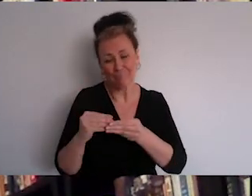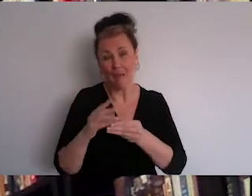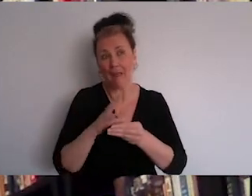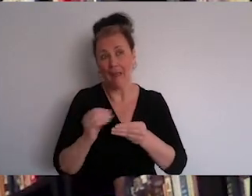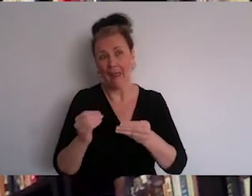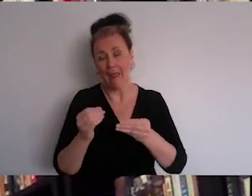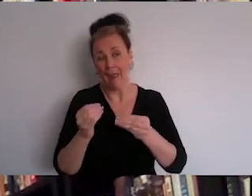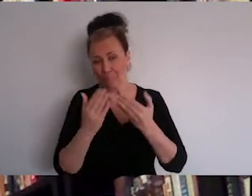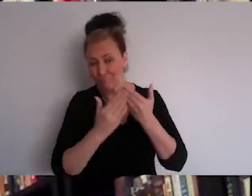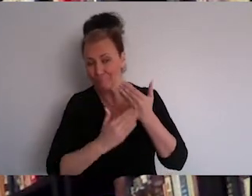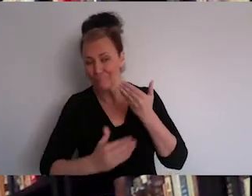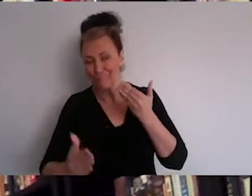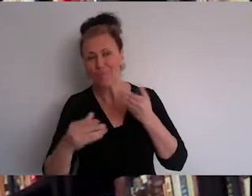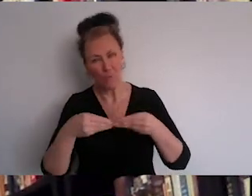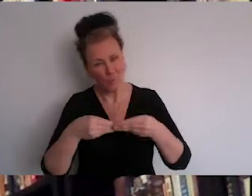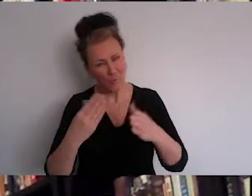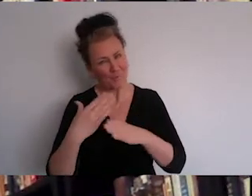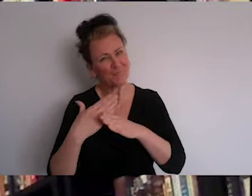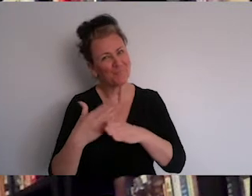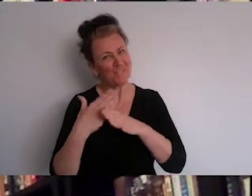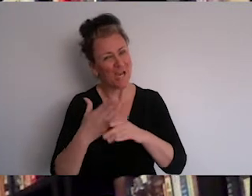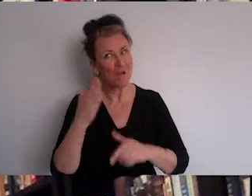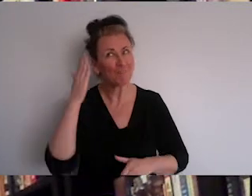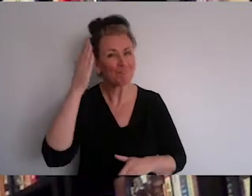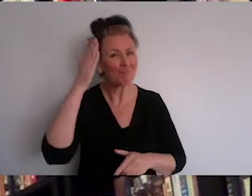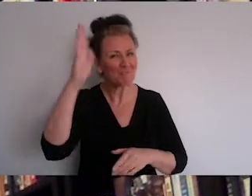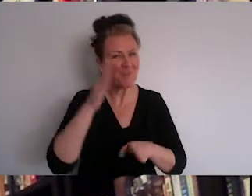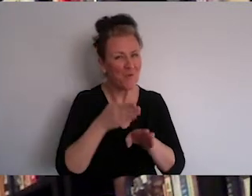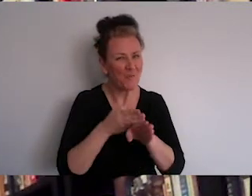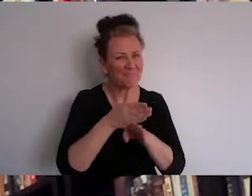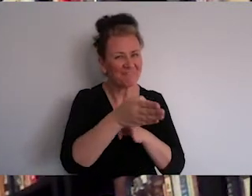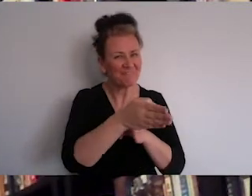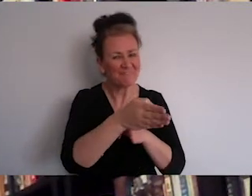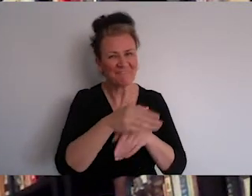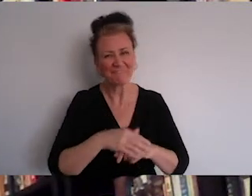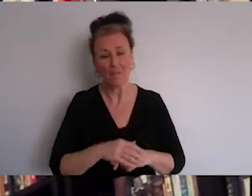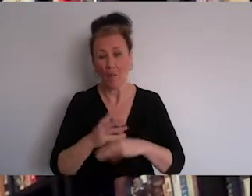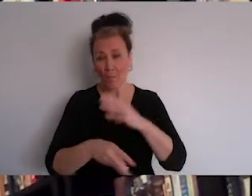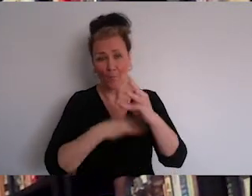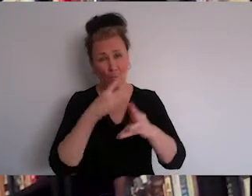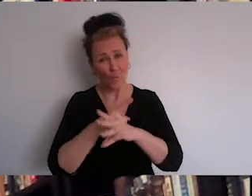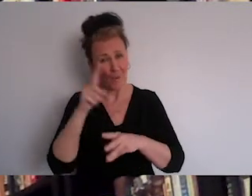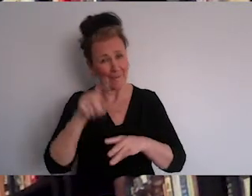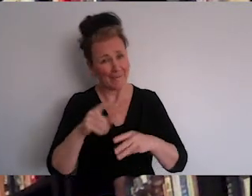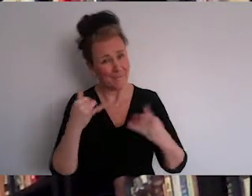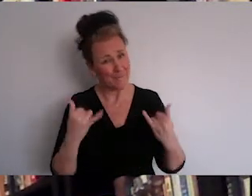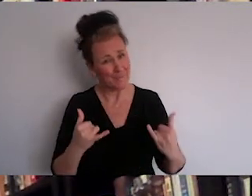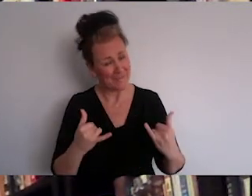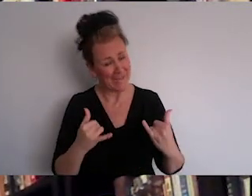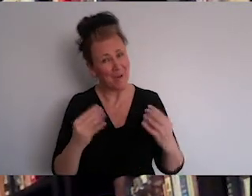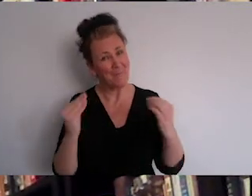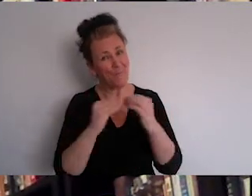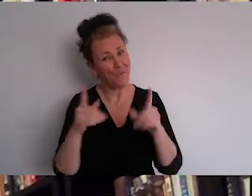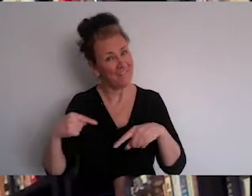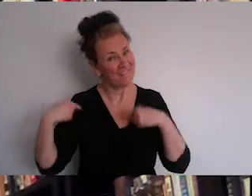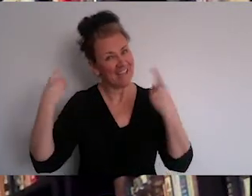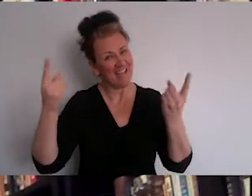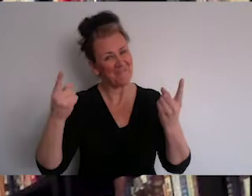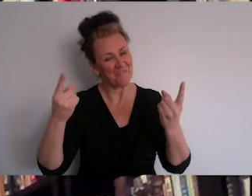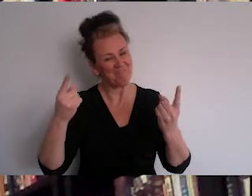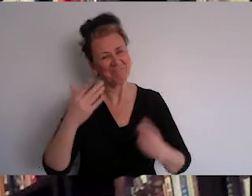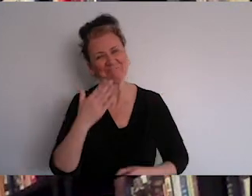and more importantly, for everything that you will contribute throughout the course of your careers. The world has never needed you more than it does right